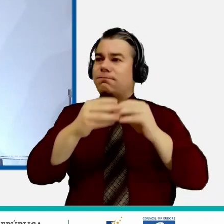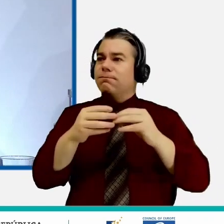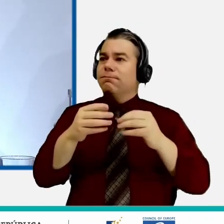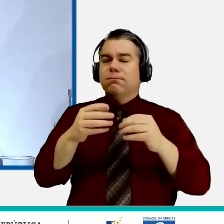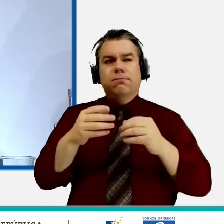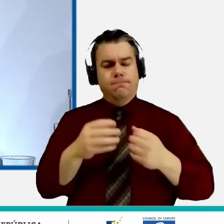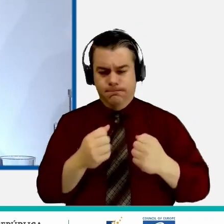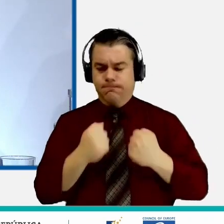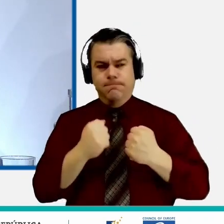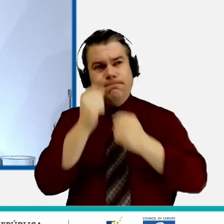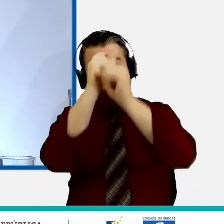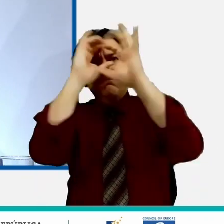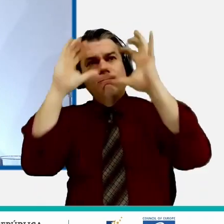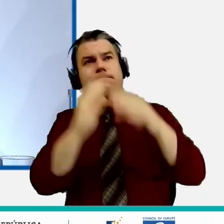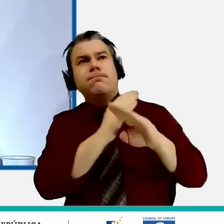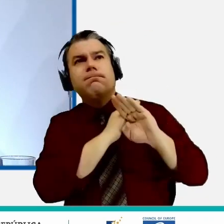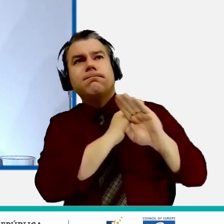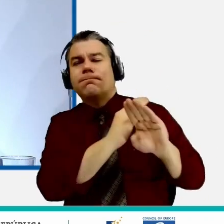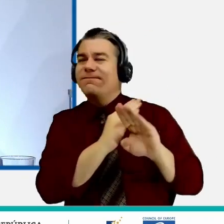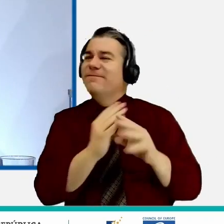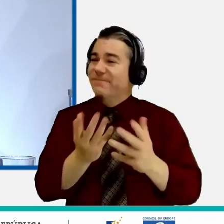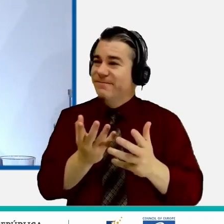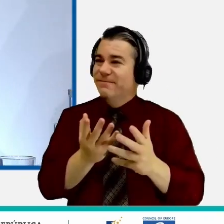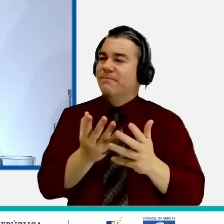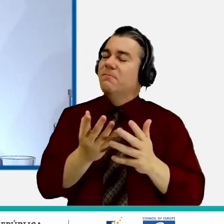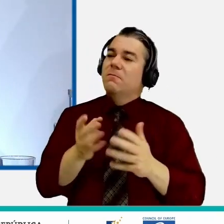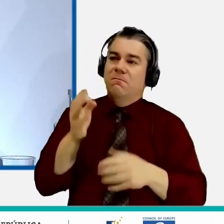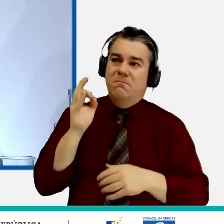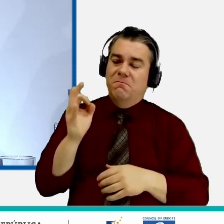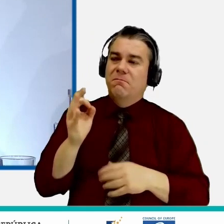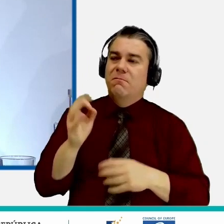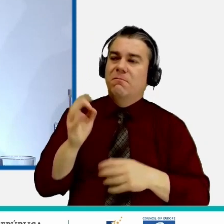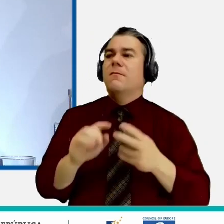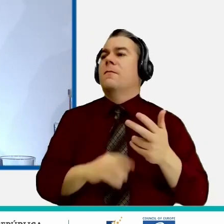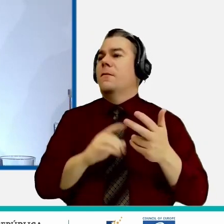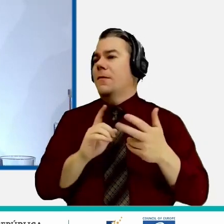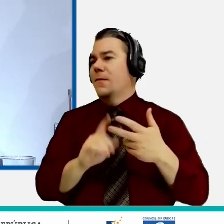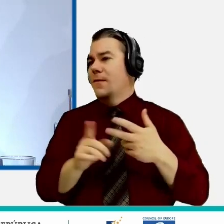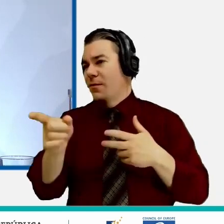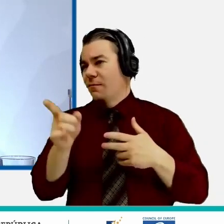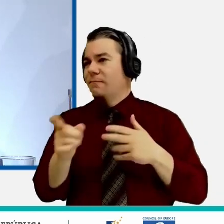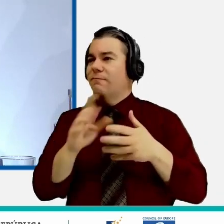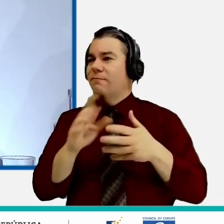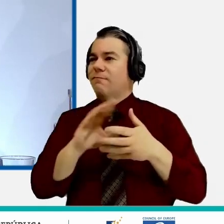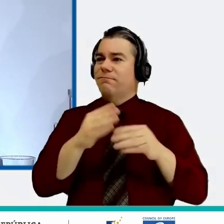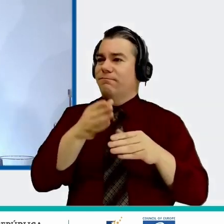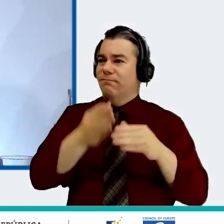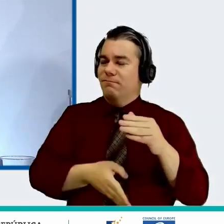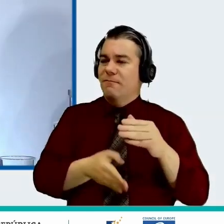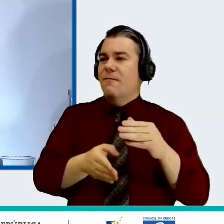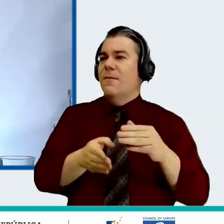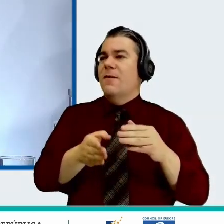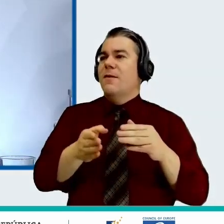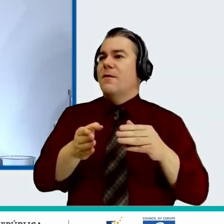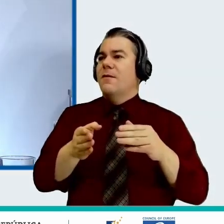efforts with a concrete example. And you then ended your presentation by an